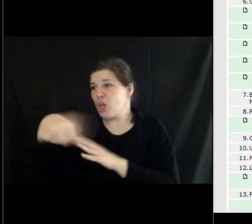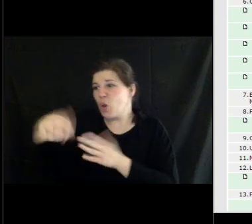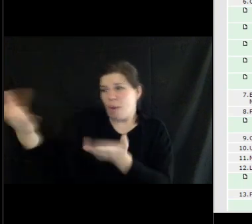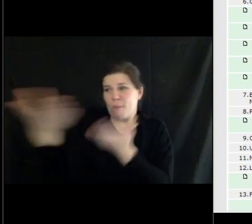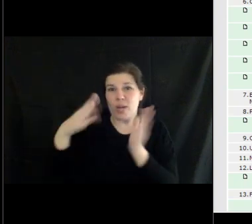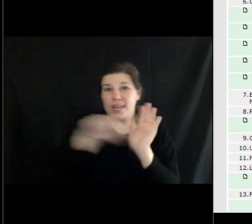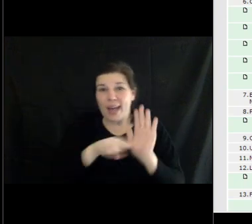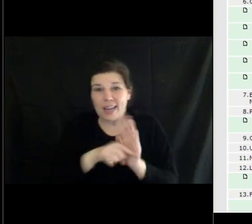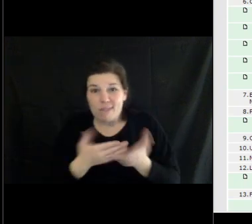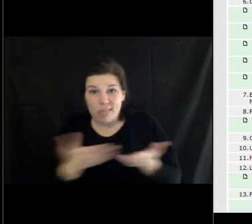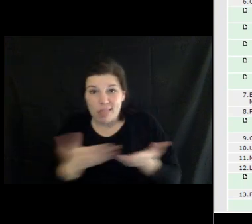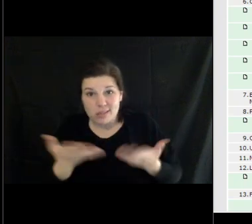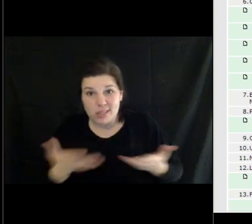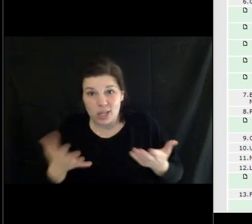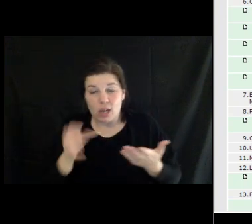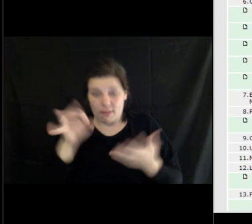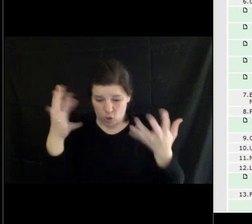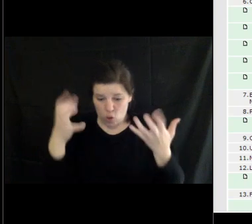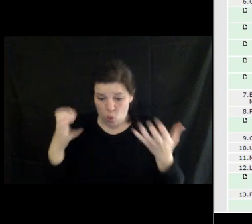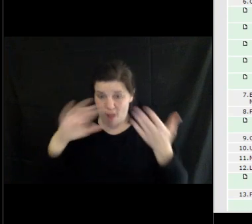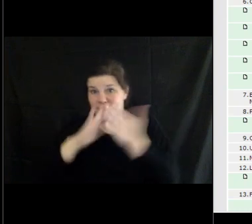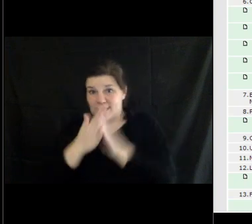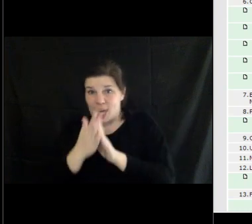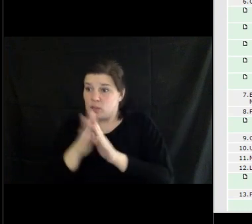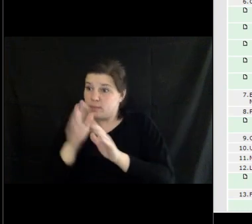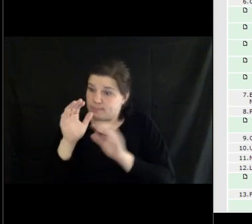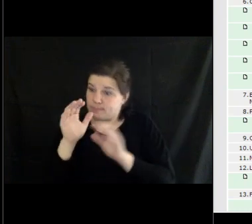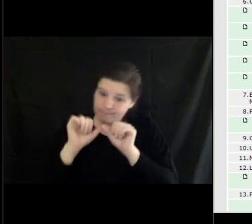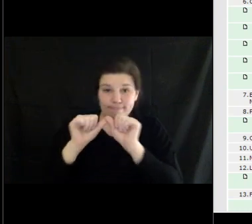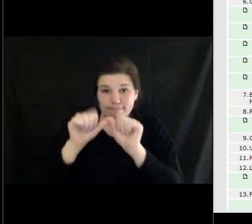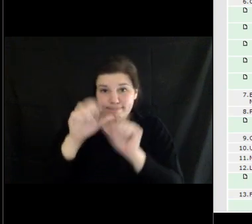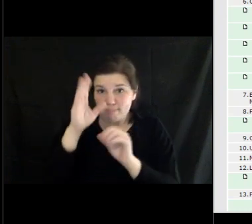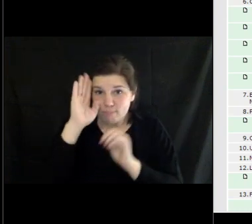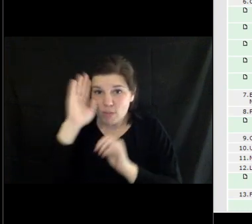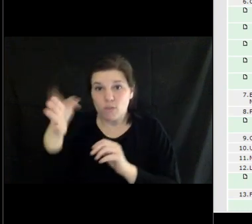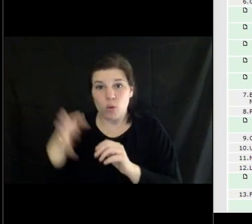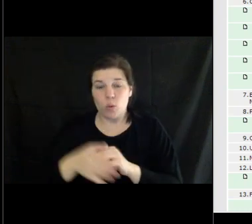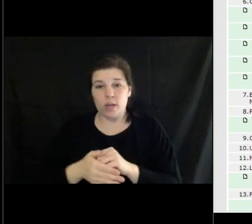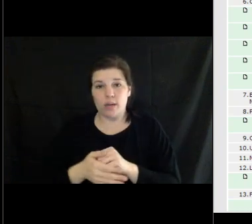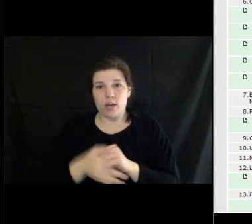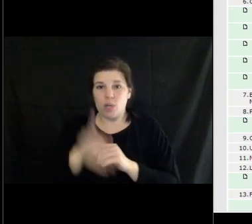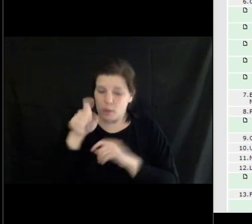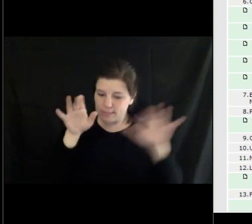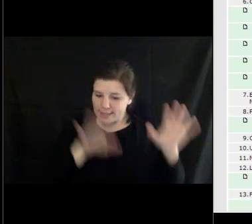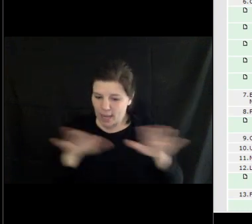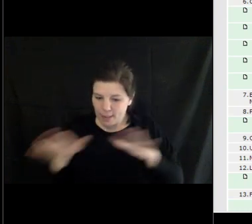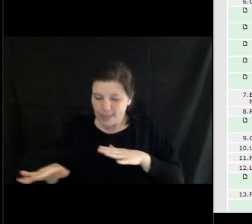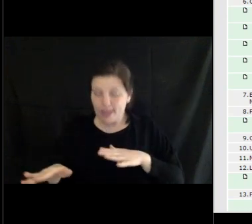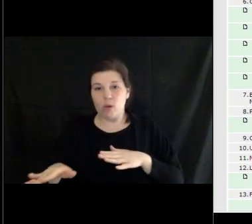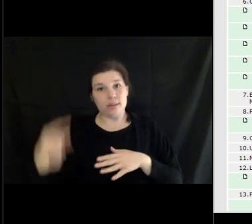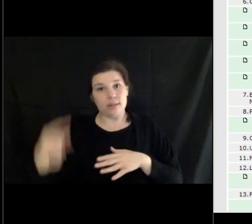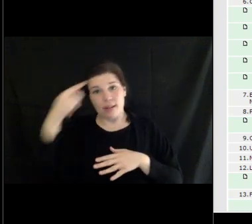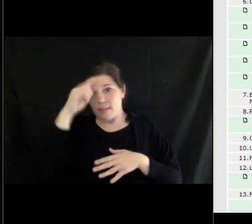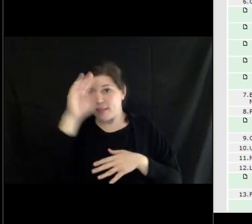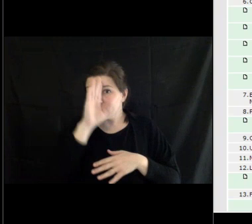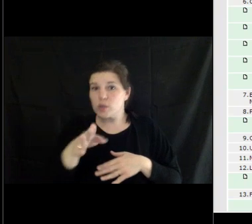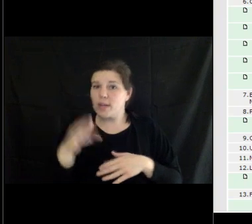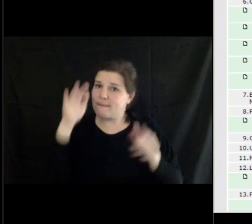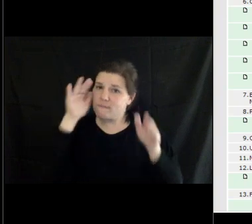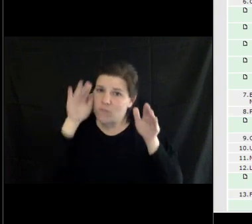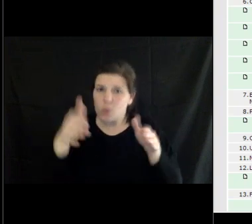want to move the town forward and you want people's backs, you got to calm it down and you got to think straight and focus and let's get this town moving in the right